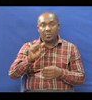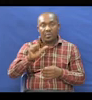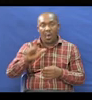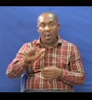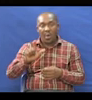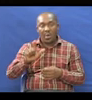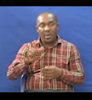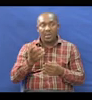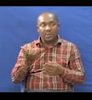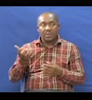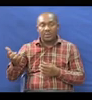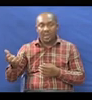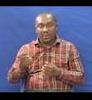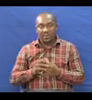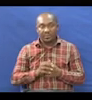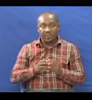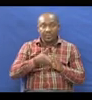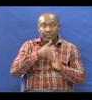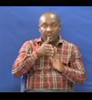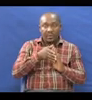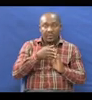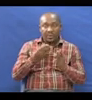feudal society, starting with